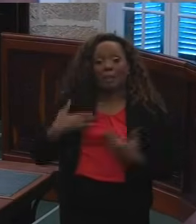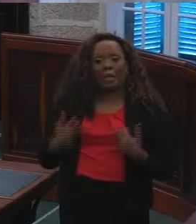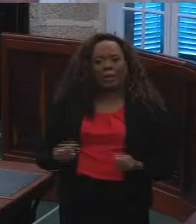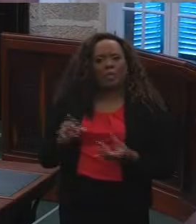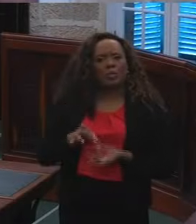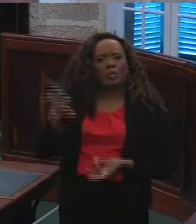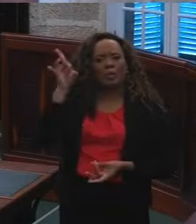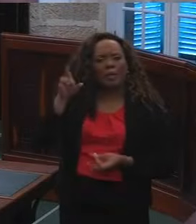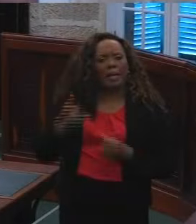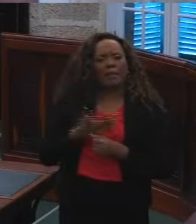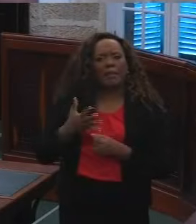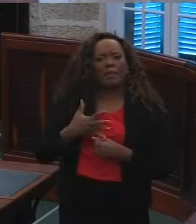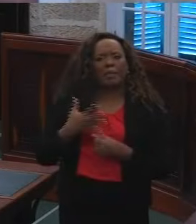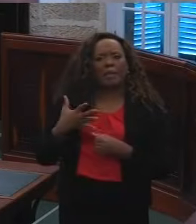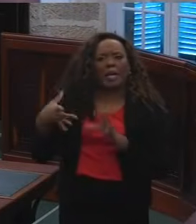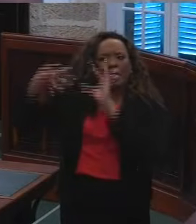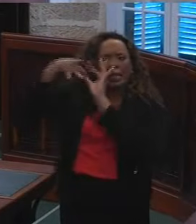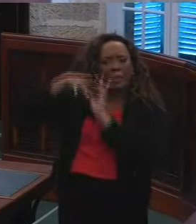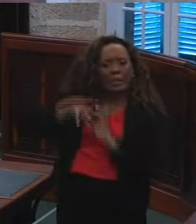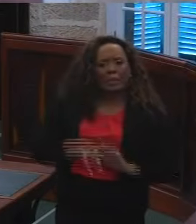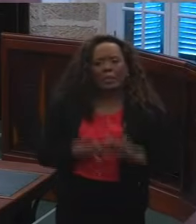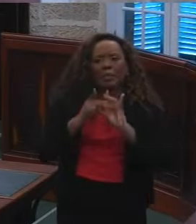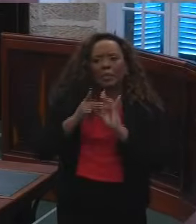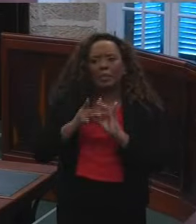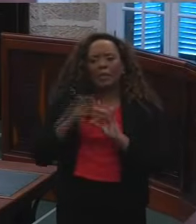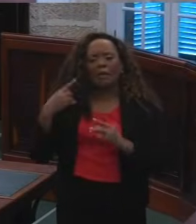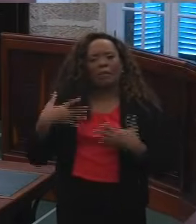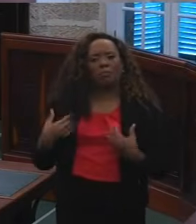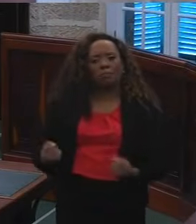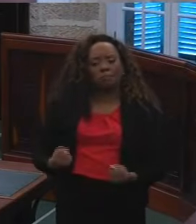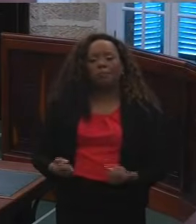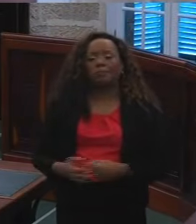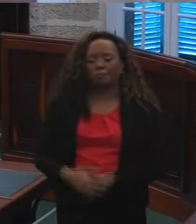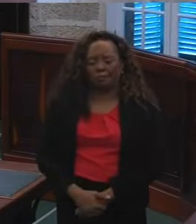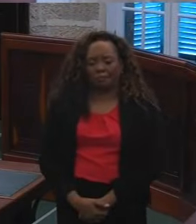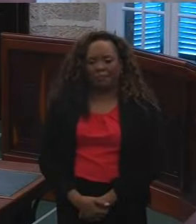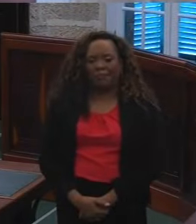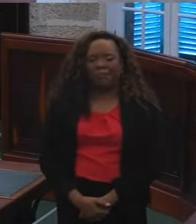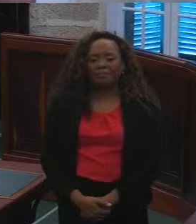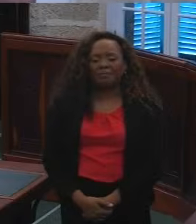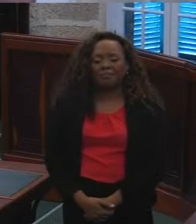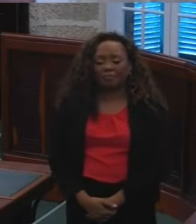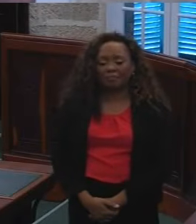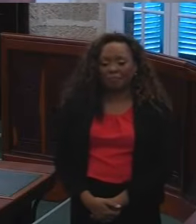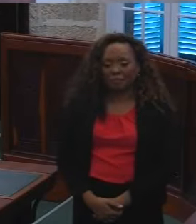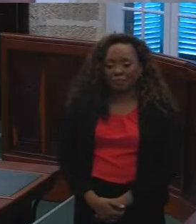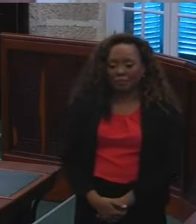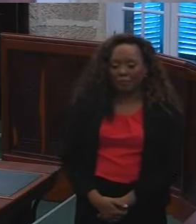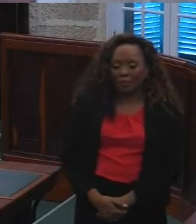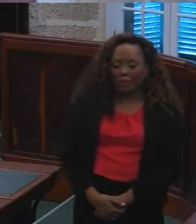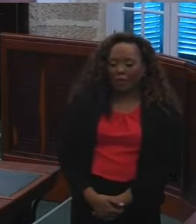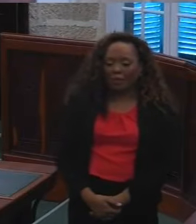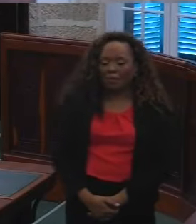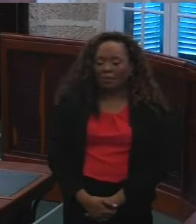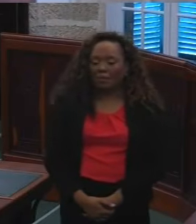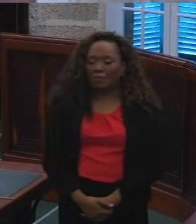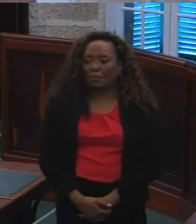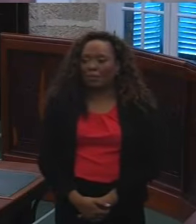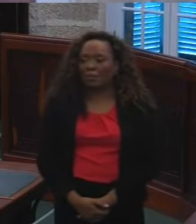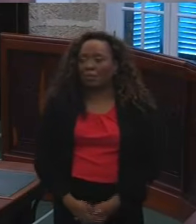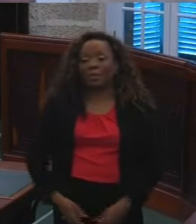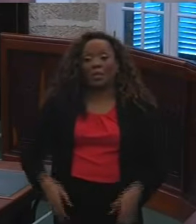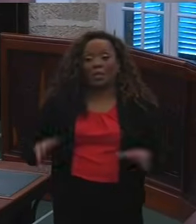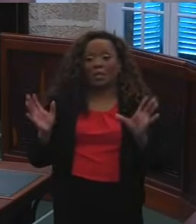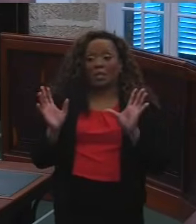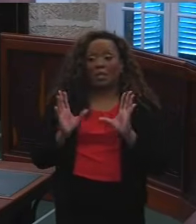things that associate with wholesomeness. I want, Mr. Speaker, to say that the meeting was a very